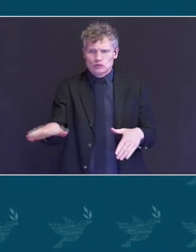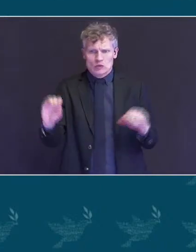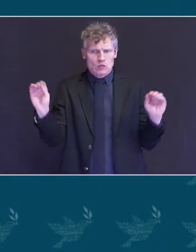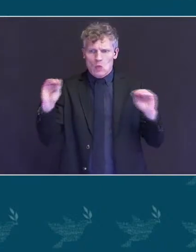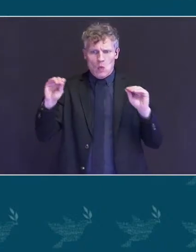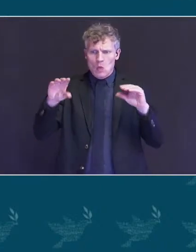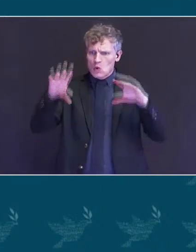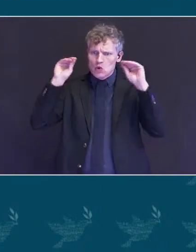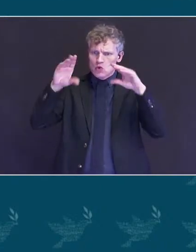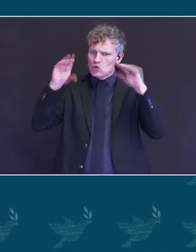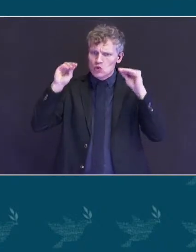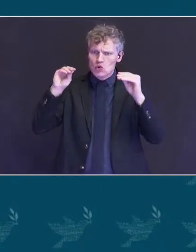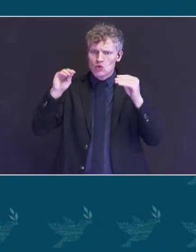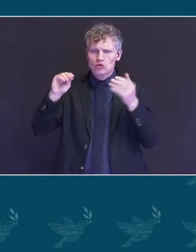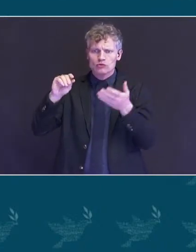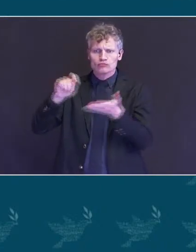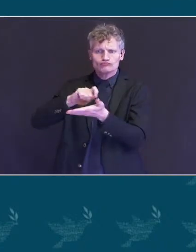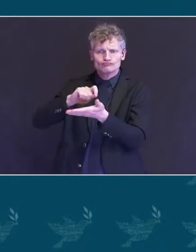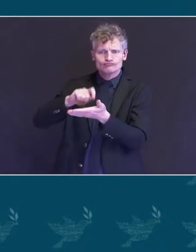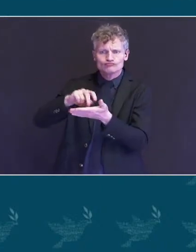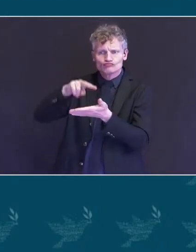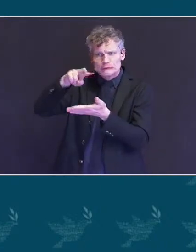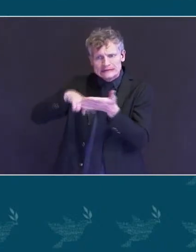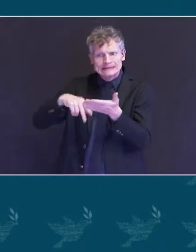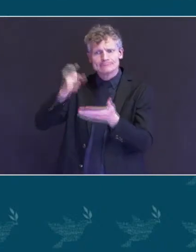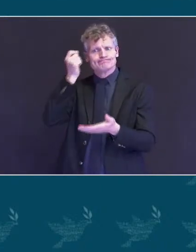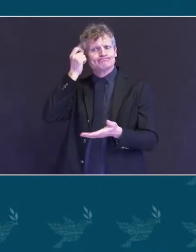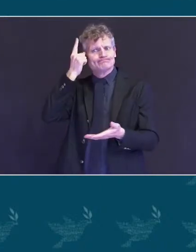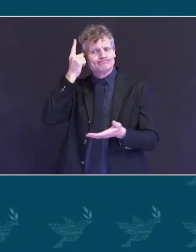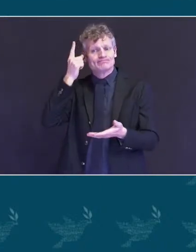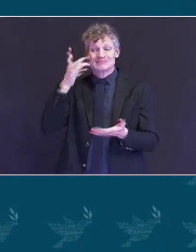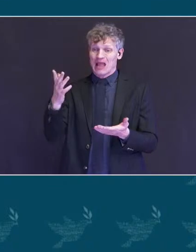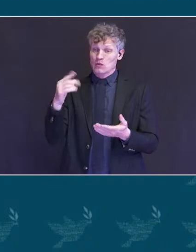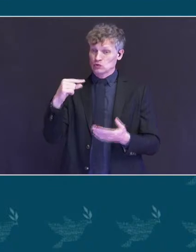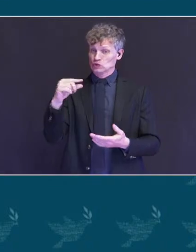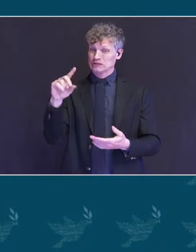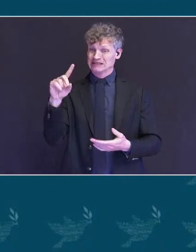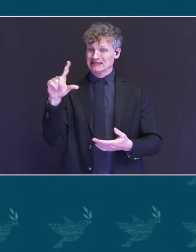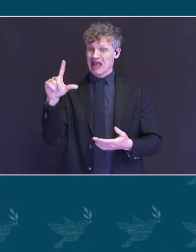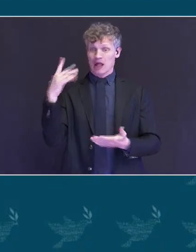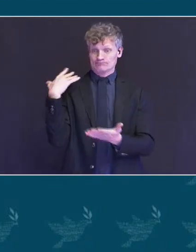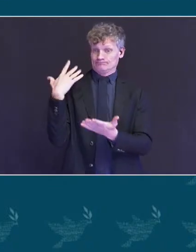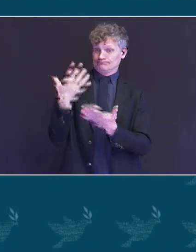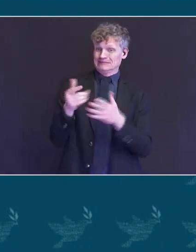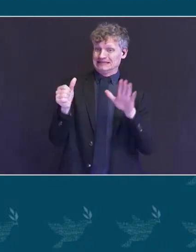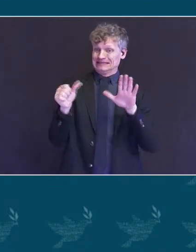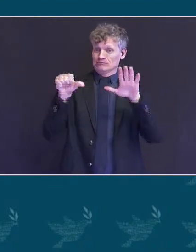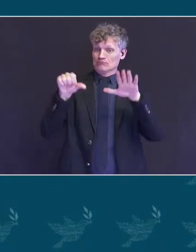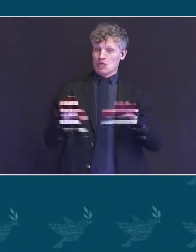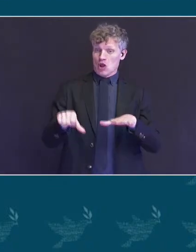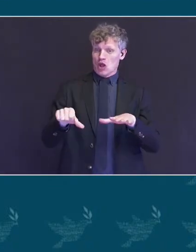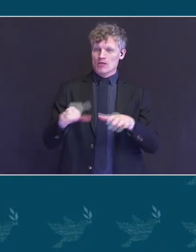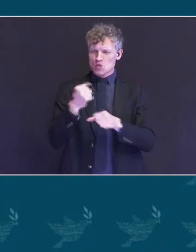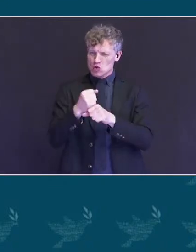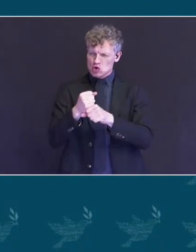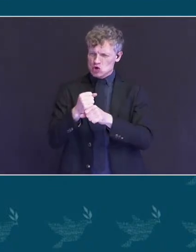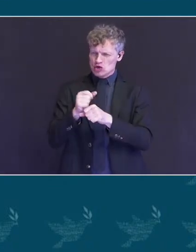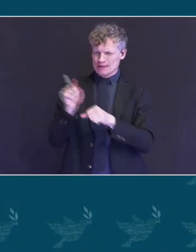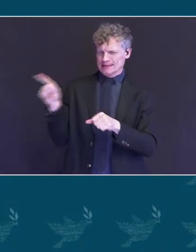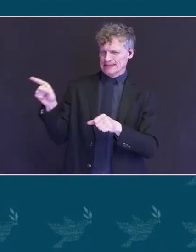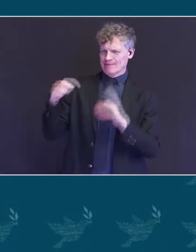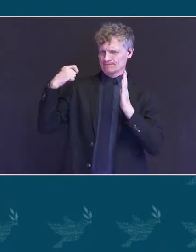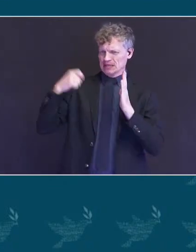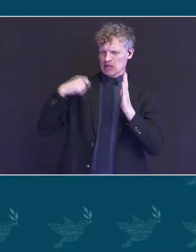for the last 6 months, worked on a tool that actually can teach children how to learn to read, and we call